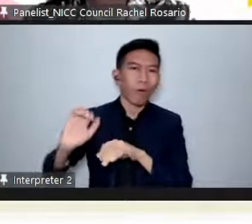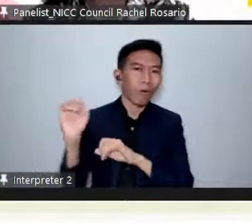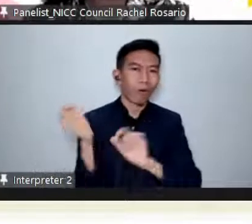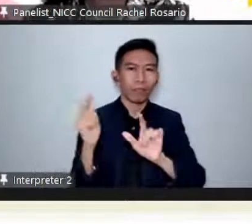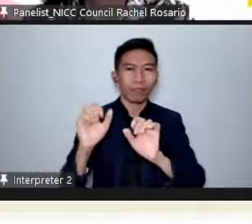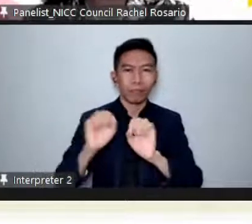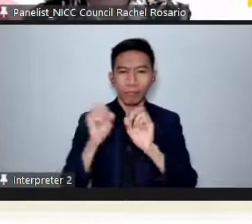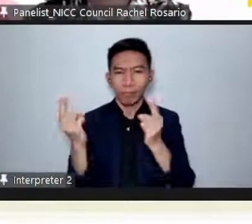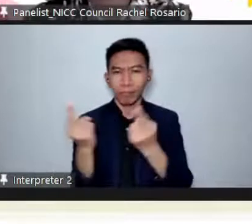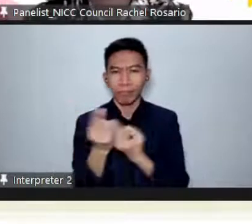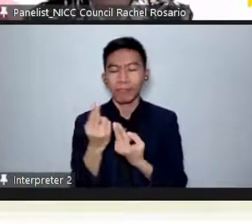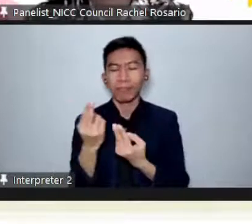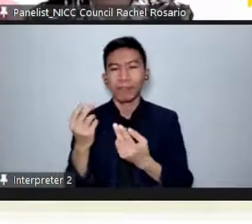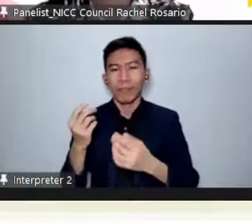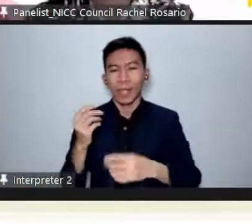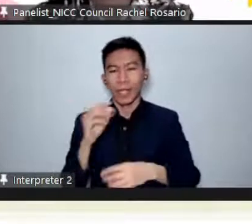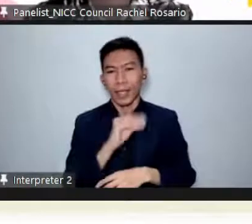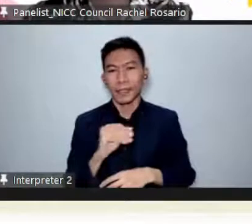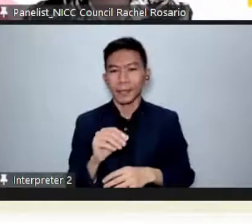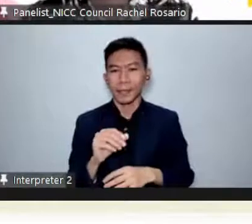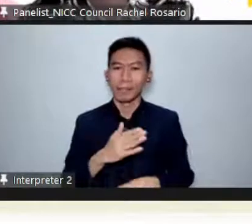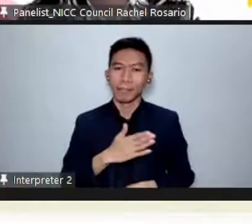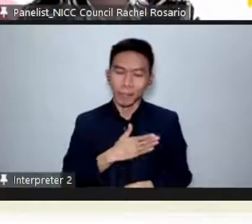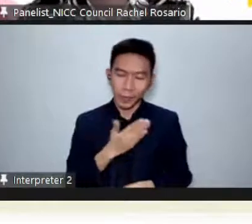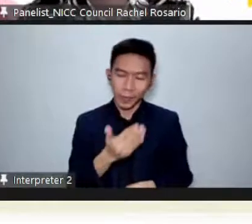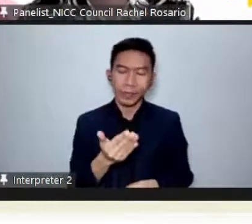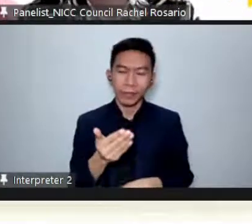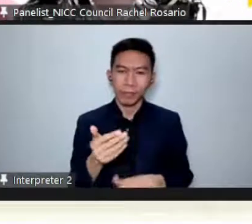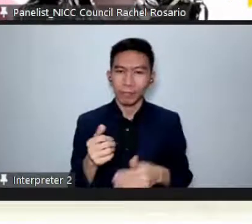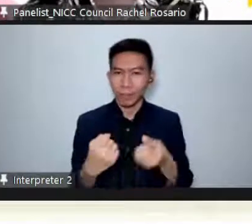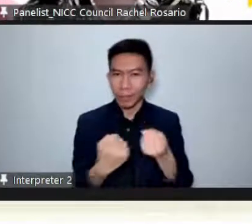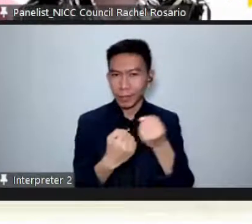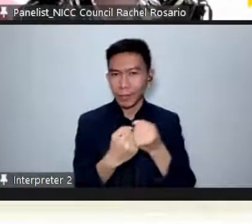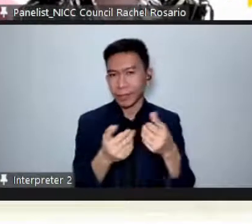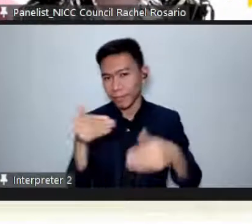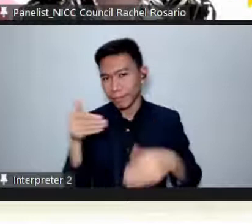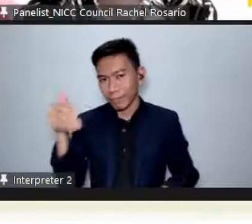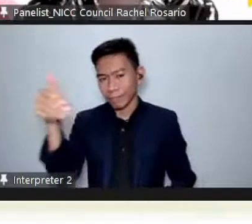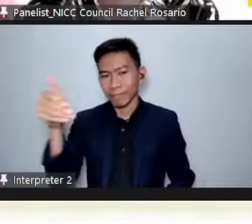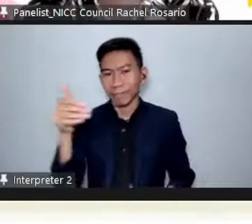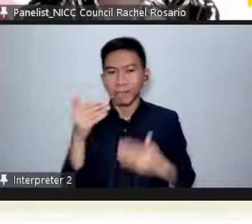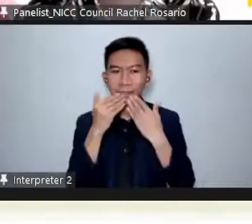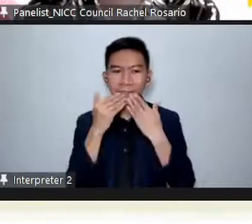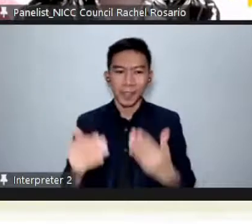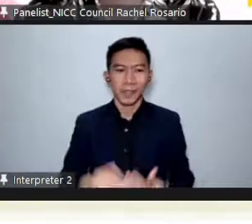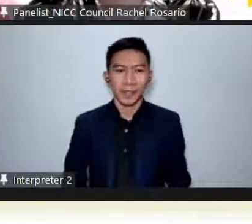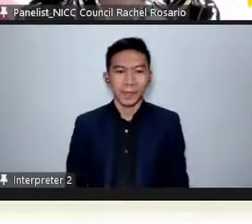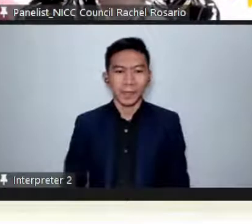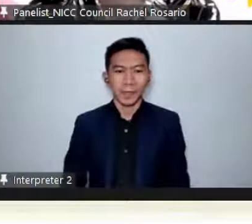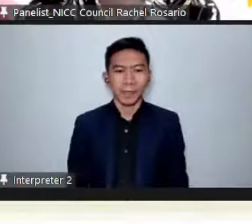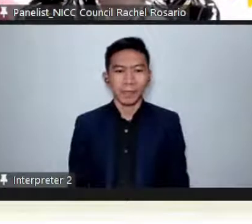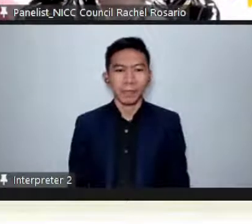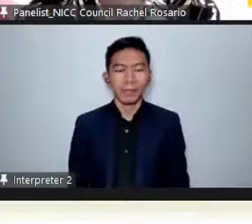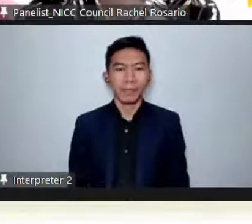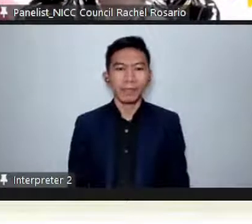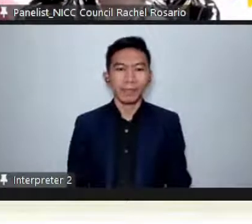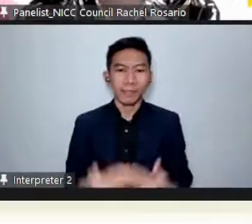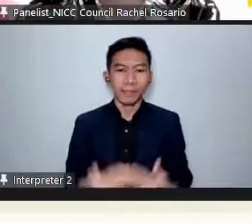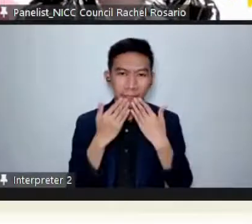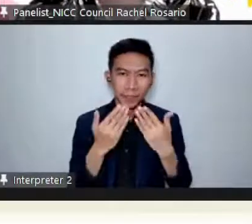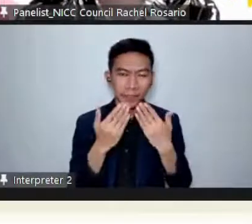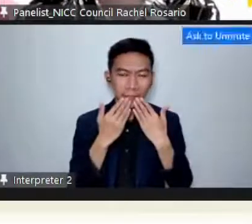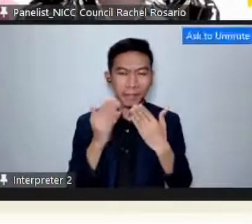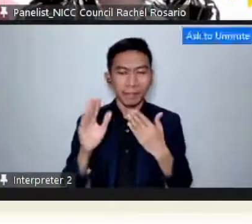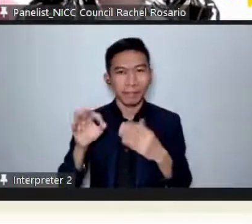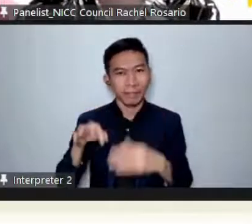we manifest to continue to do that po for the next coming years. Thank you so much po. Okay, thank you for that very